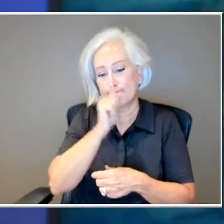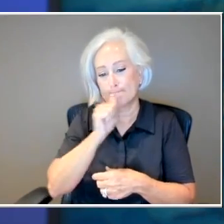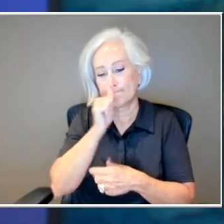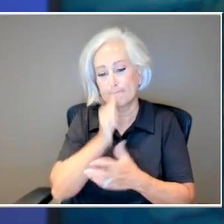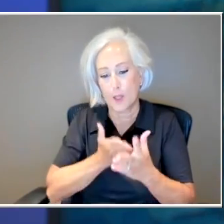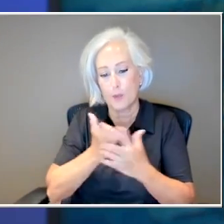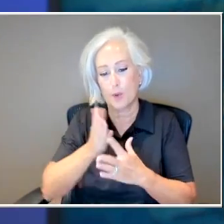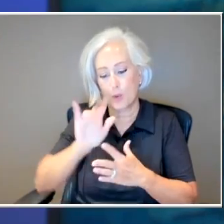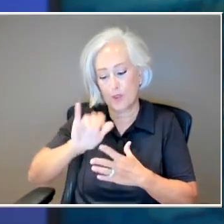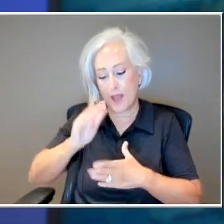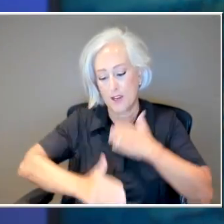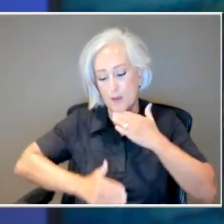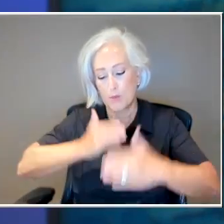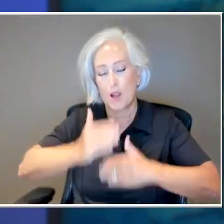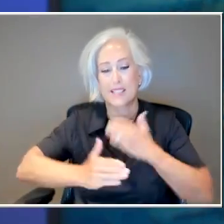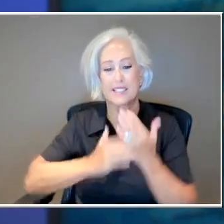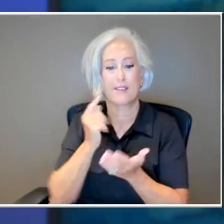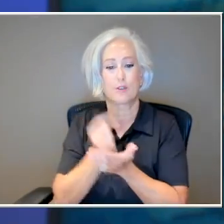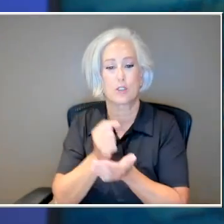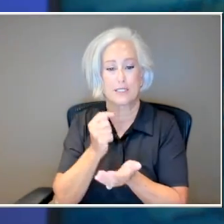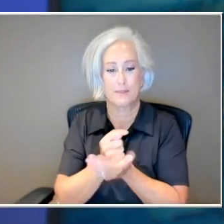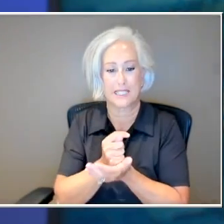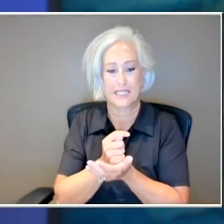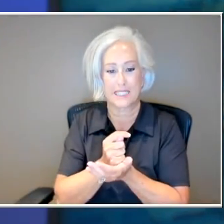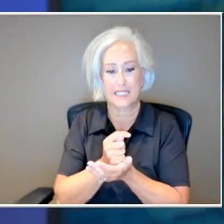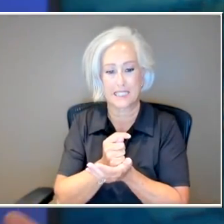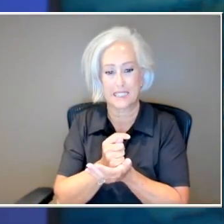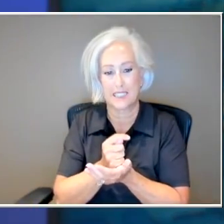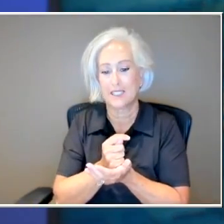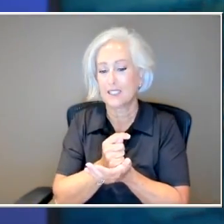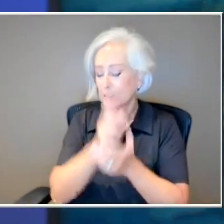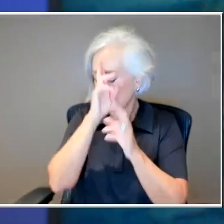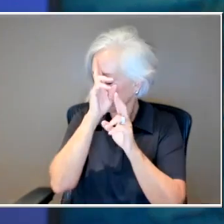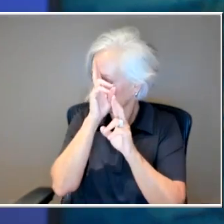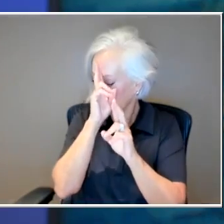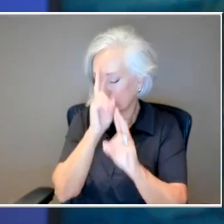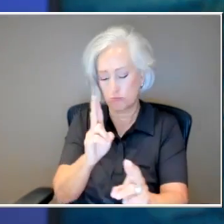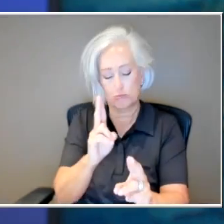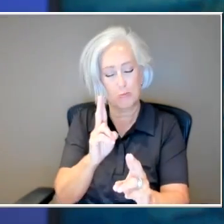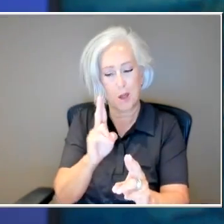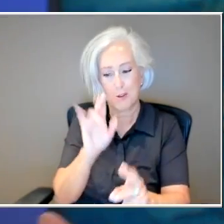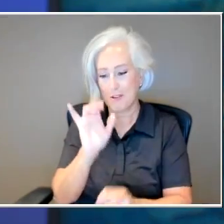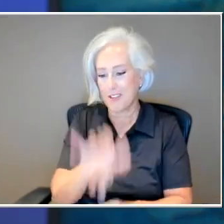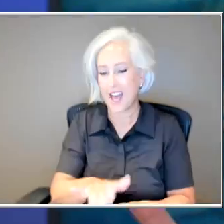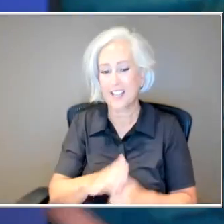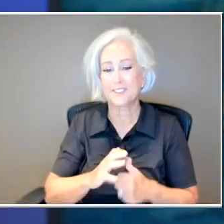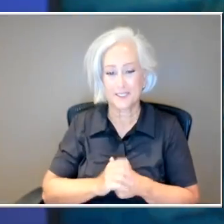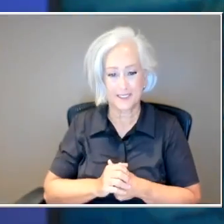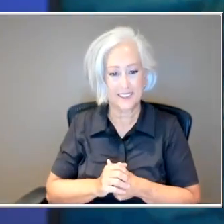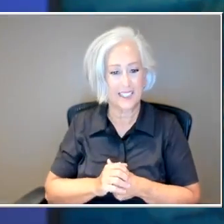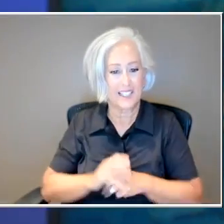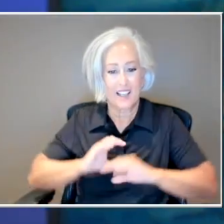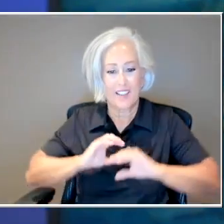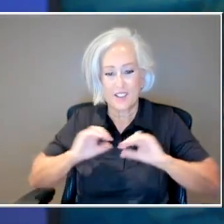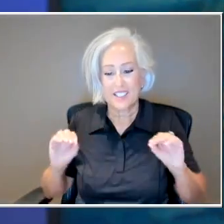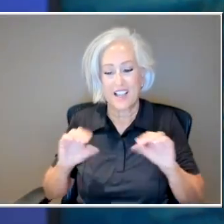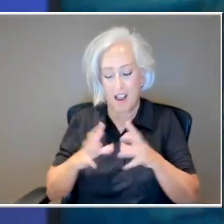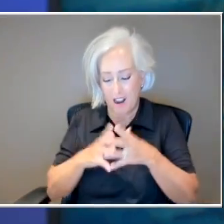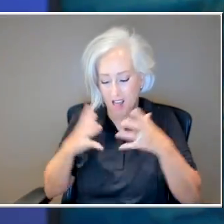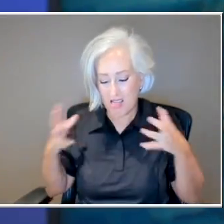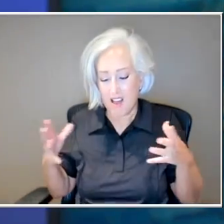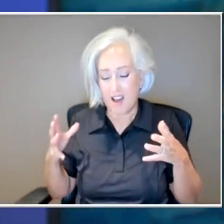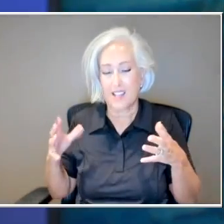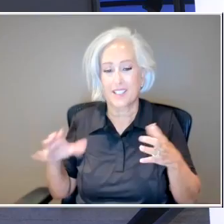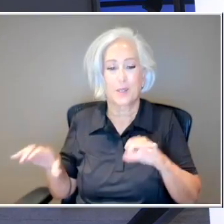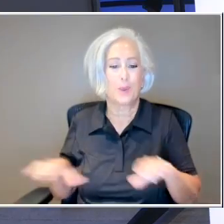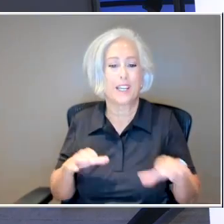of treatment. And so to honor that, it's there. Yeah. So there's not a ton of things that we can do to honor that. So I'm